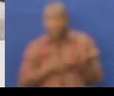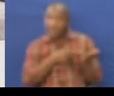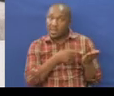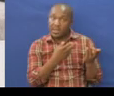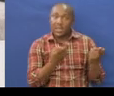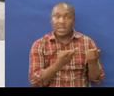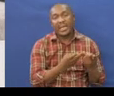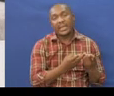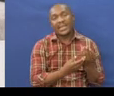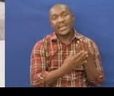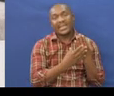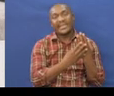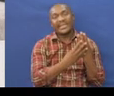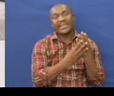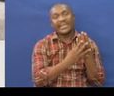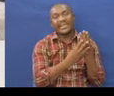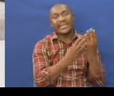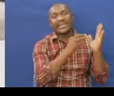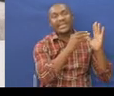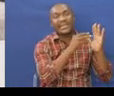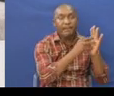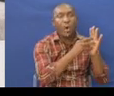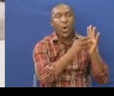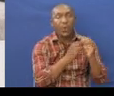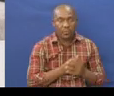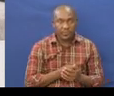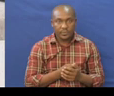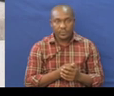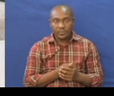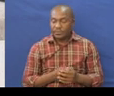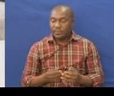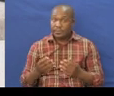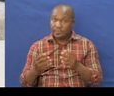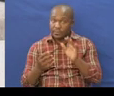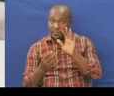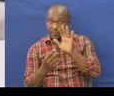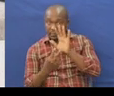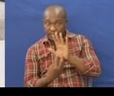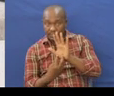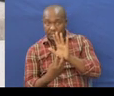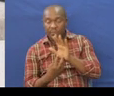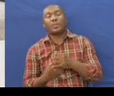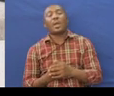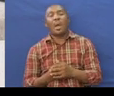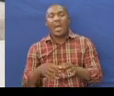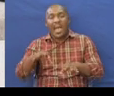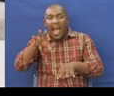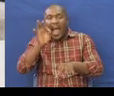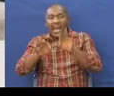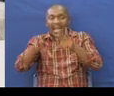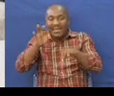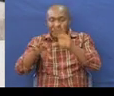said, then you correct information from them. Stage number 7 is analysis of data.